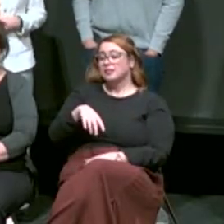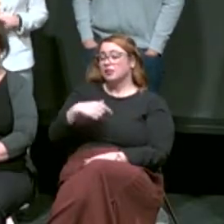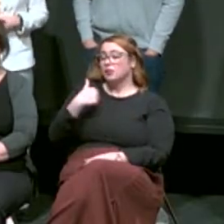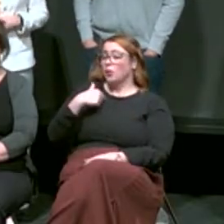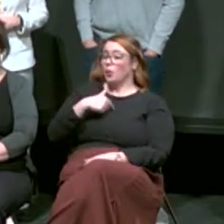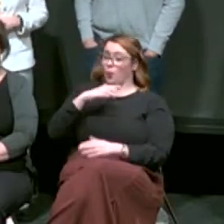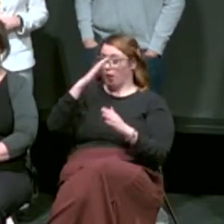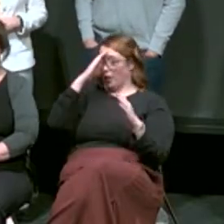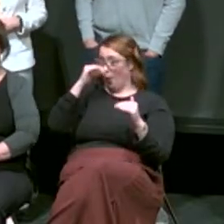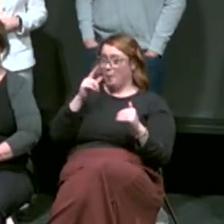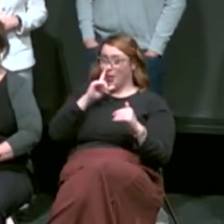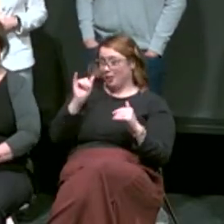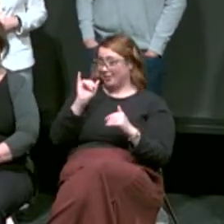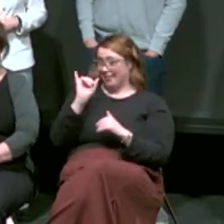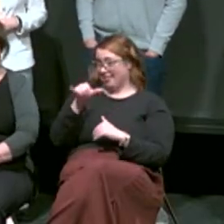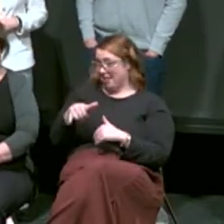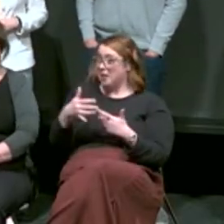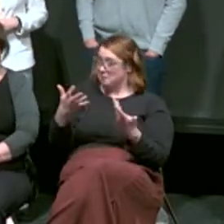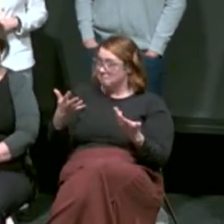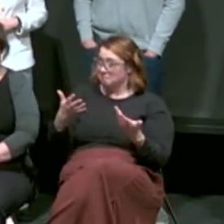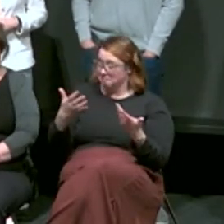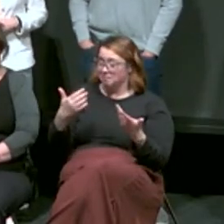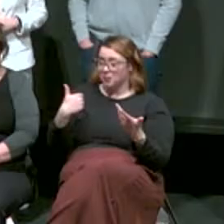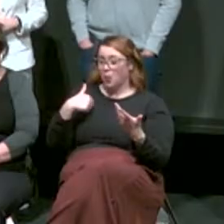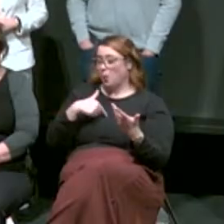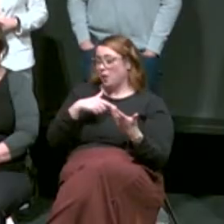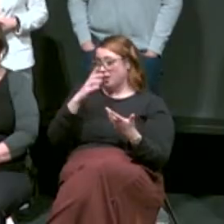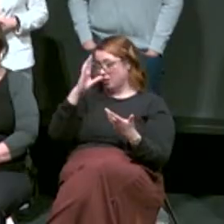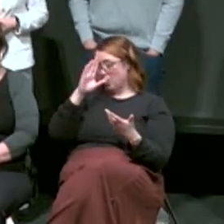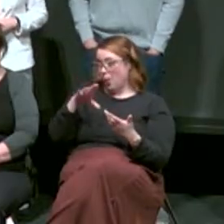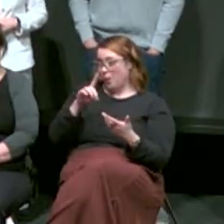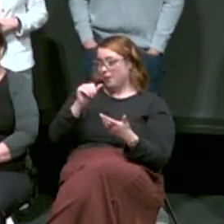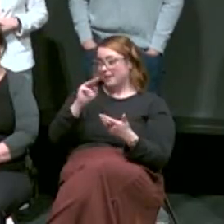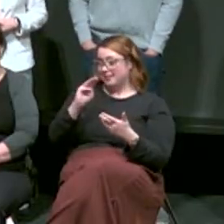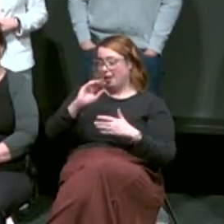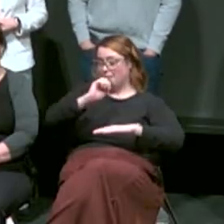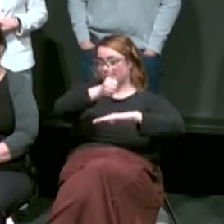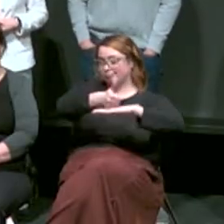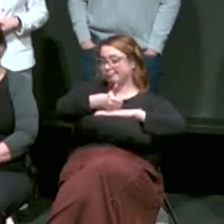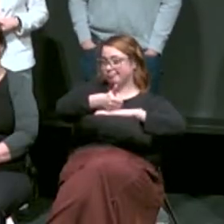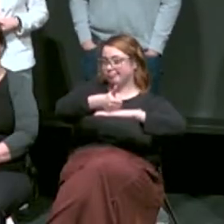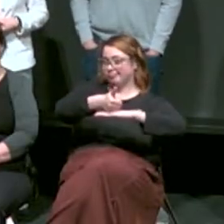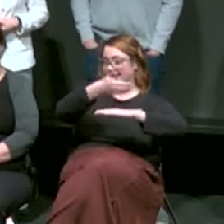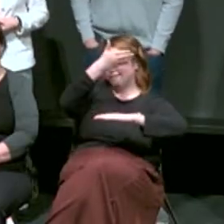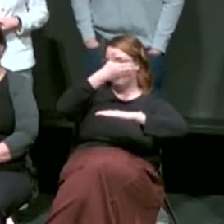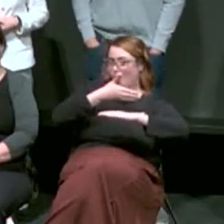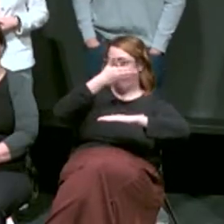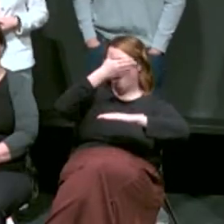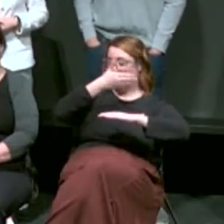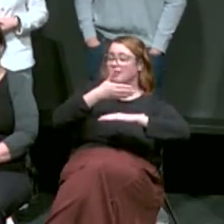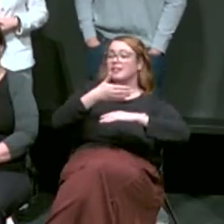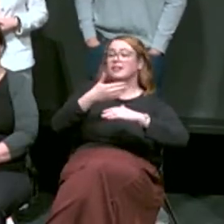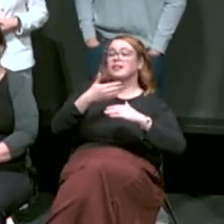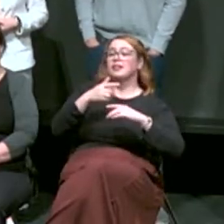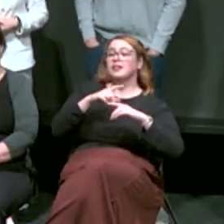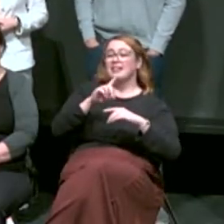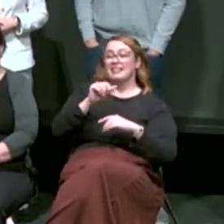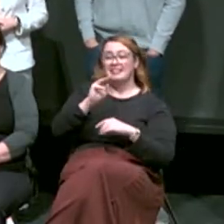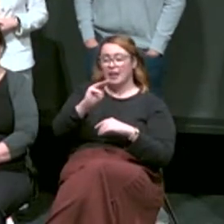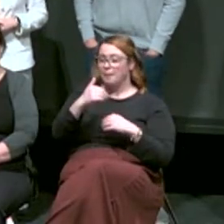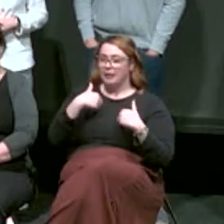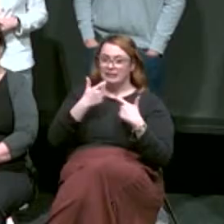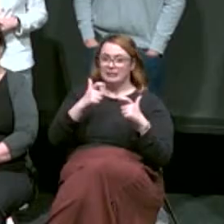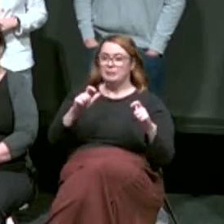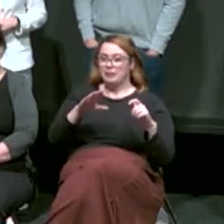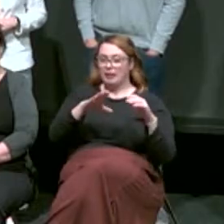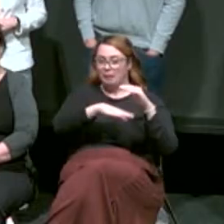hope it looks something like that. We know the dam was built out in front of it, but the dam has a giant base. So we're all